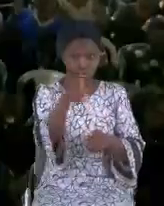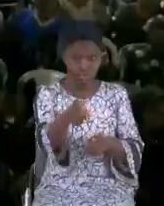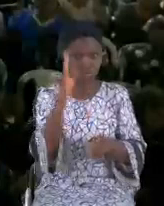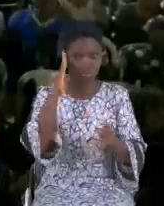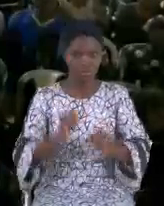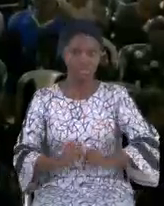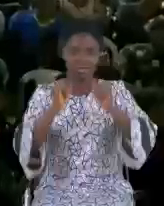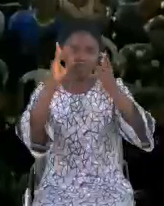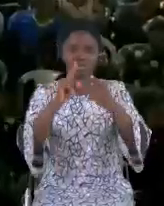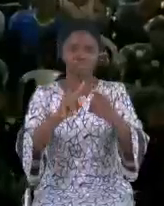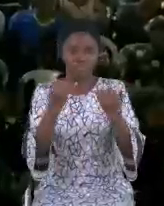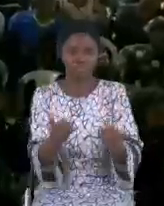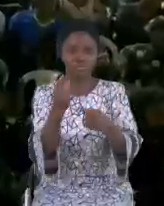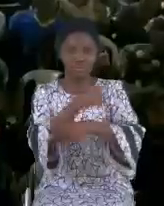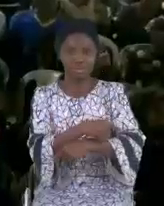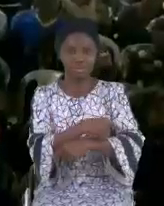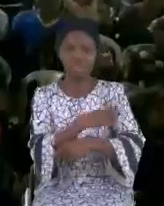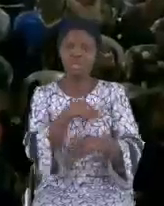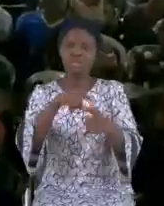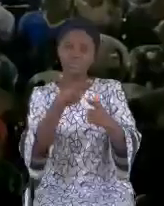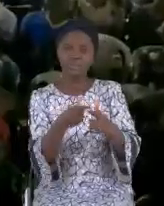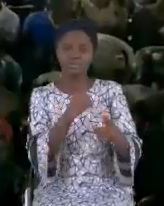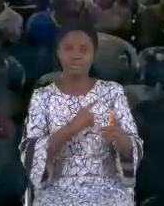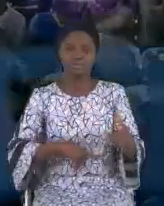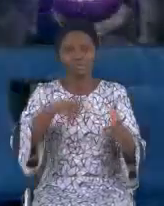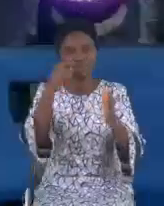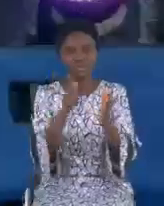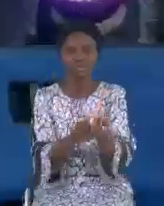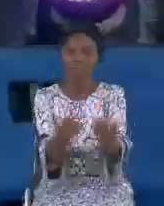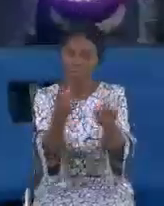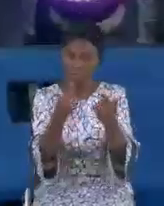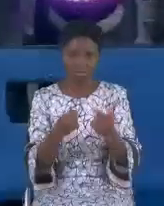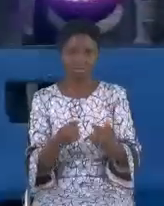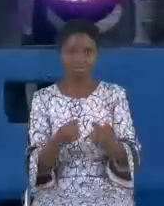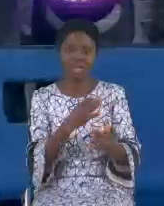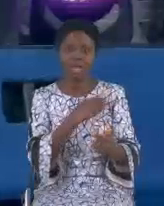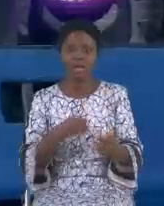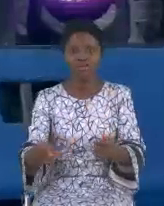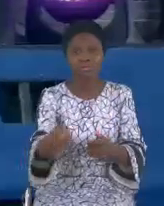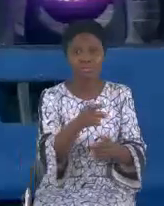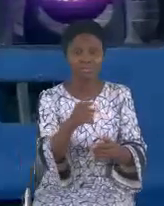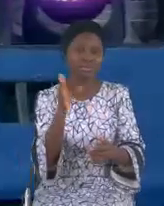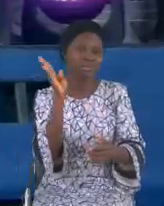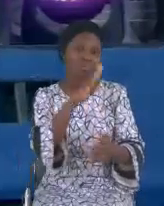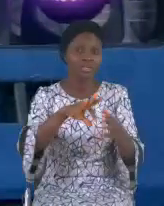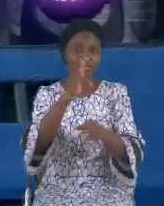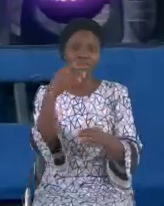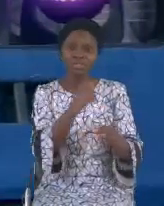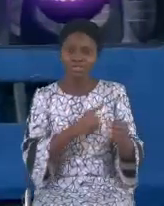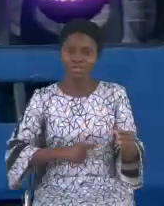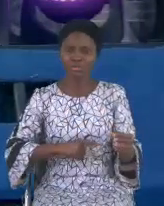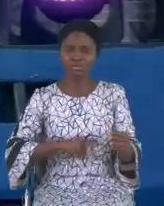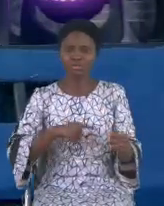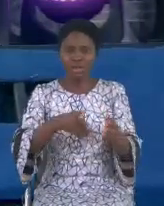And then the Lord said, come out. And those evil spirits, the Lord said, how many are you? What's your